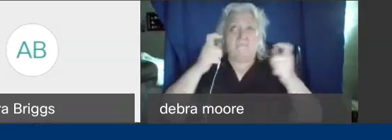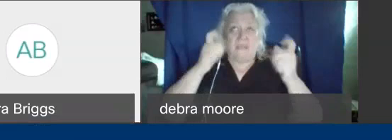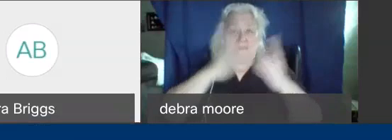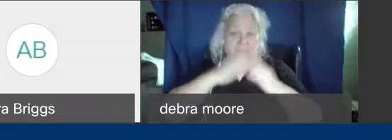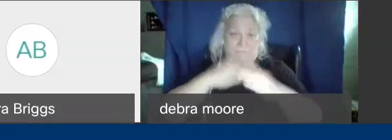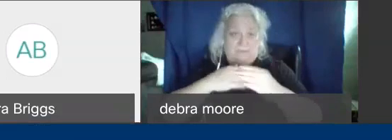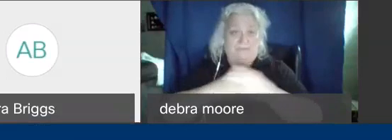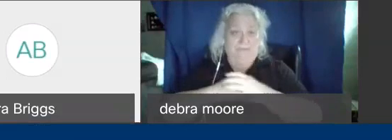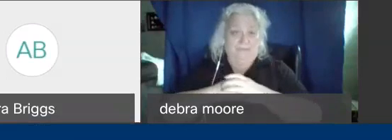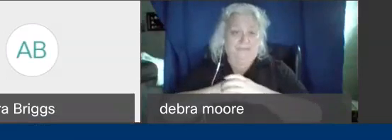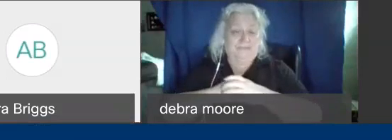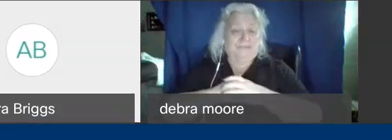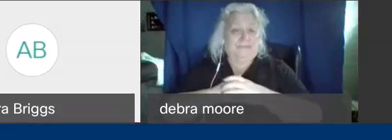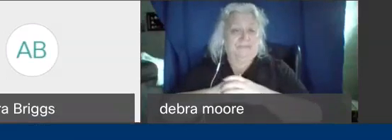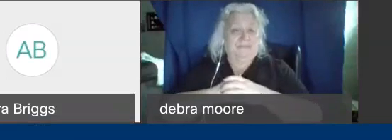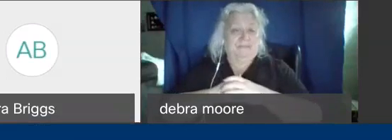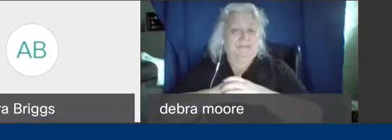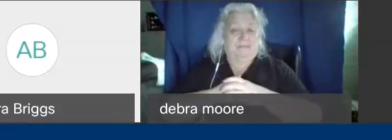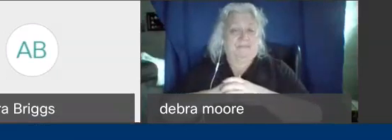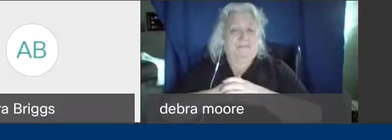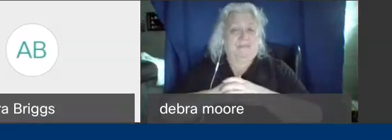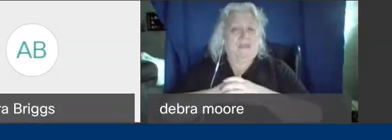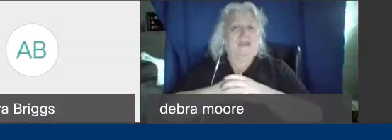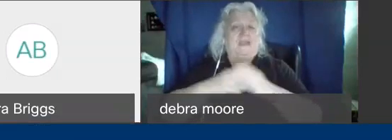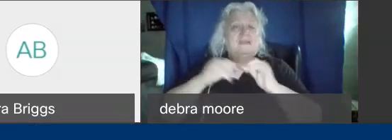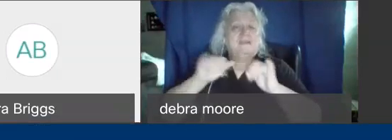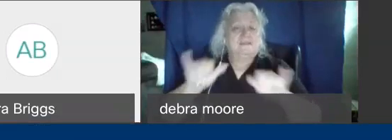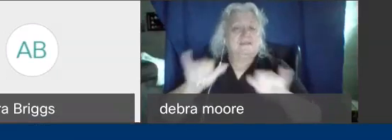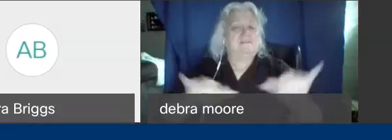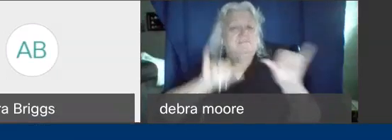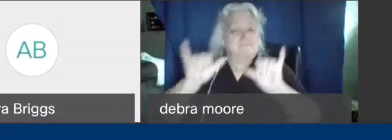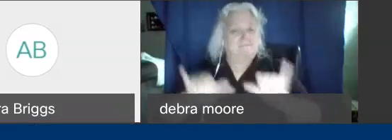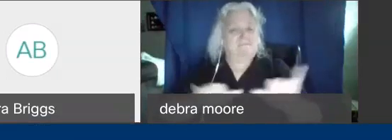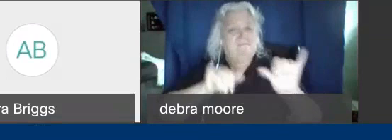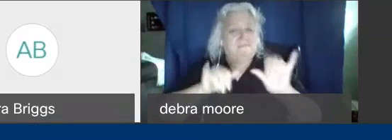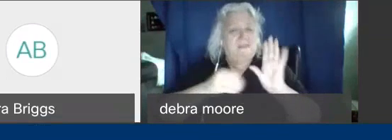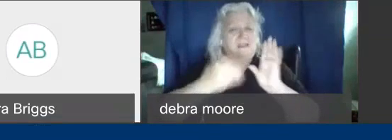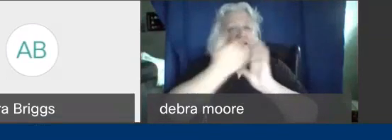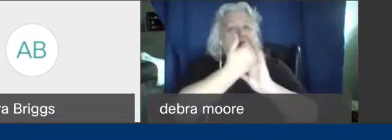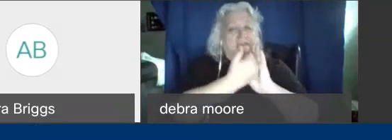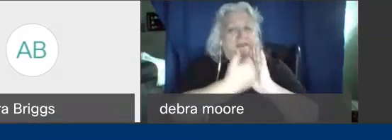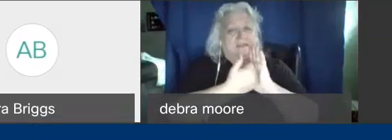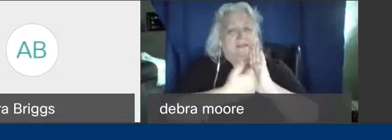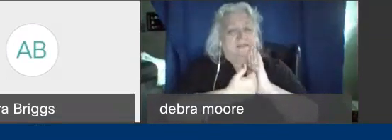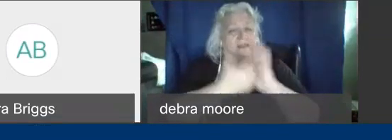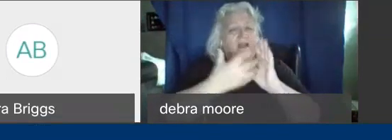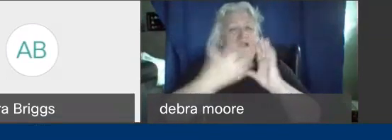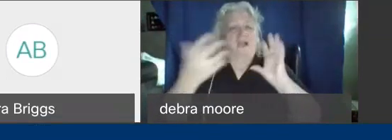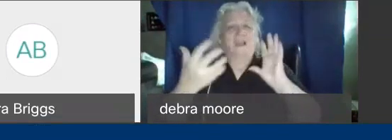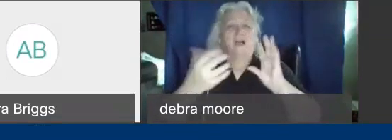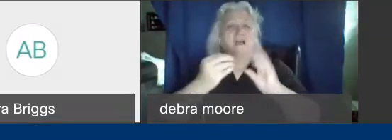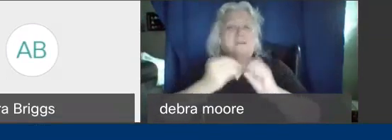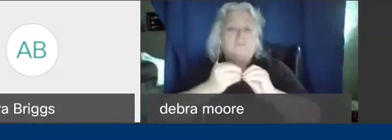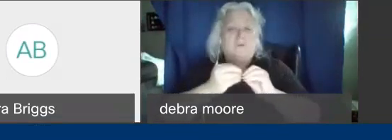And to go over some common signs and symptoms of drug overdose, these are listed on the slide. There's a lot more listed on this